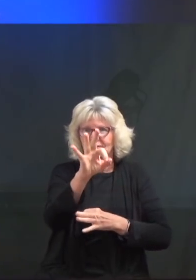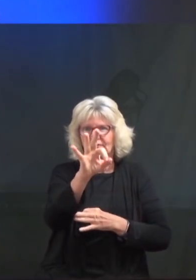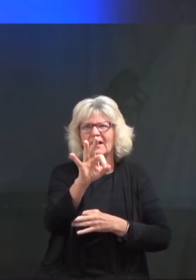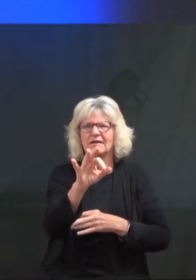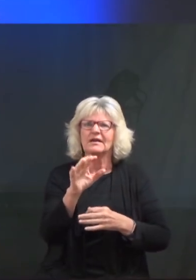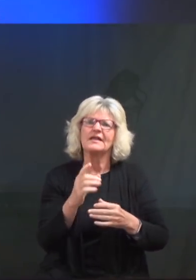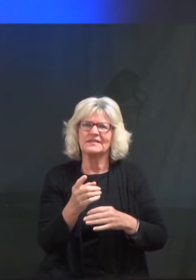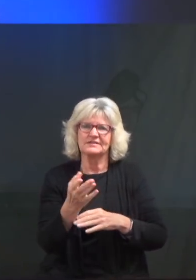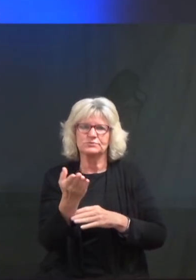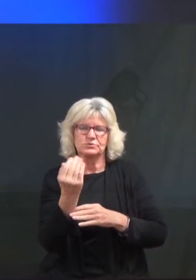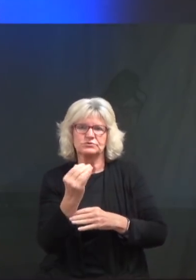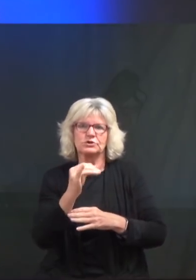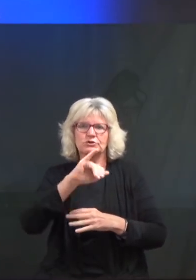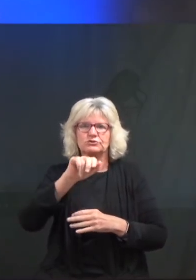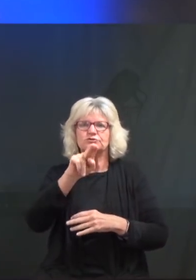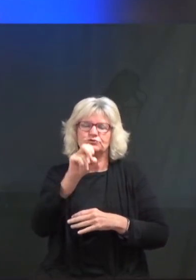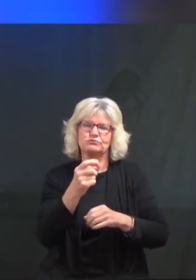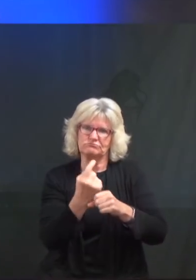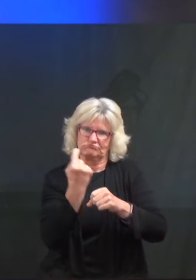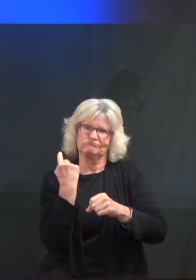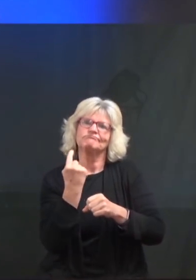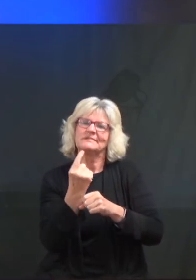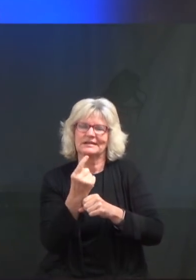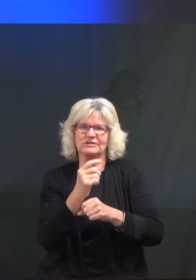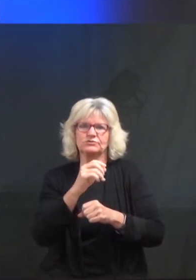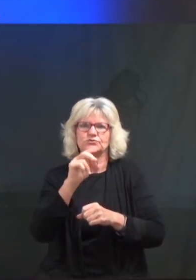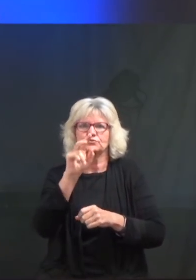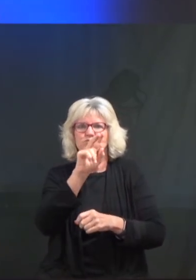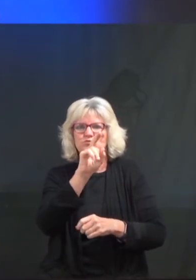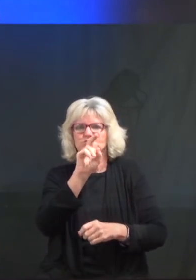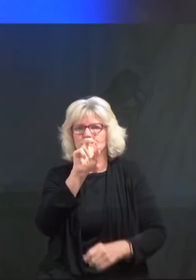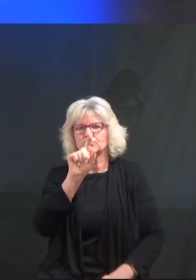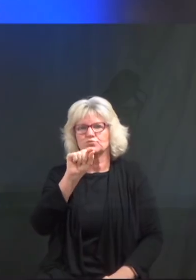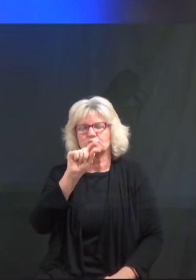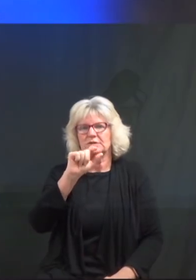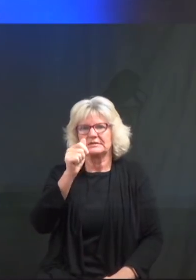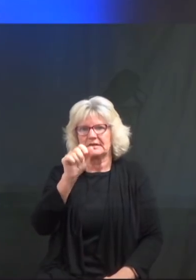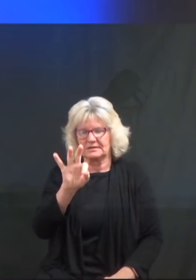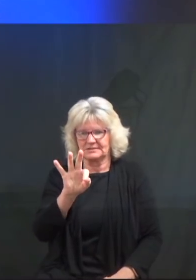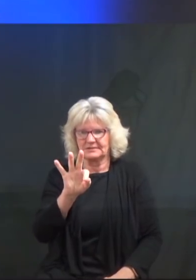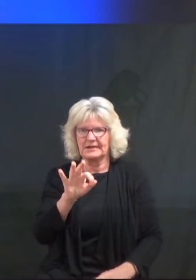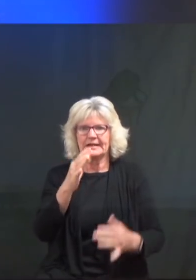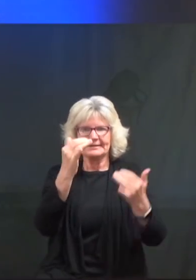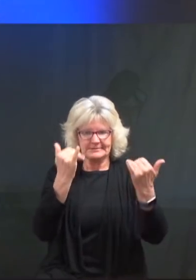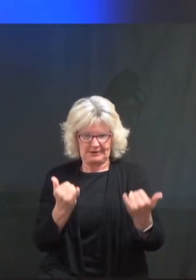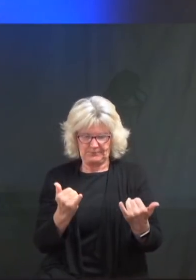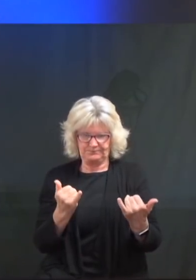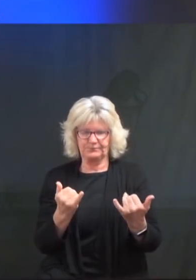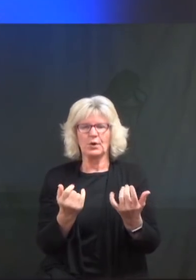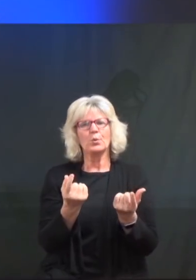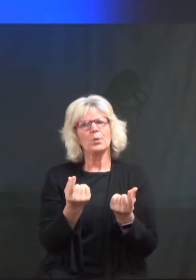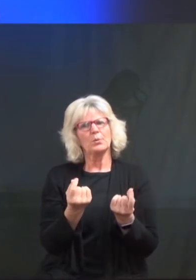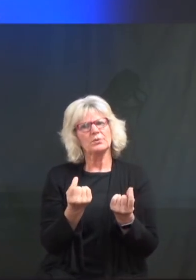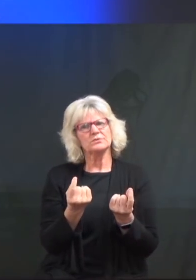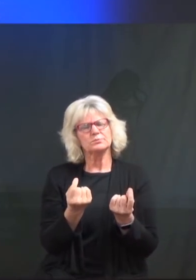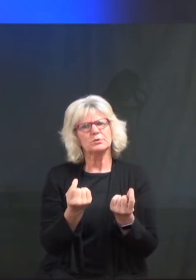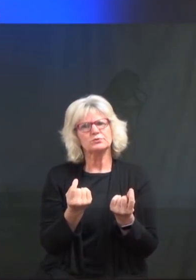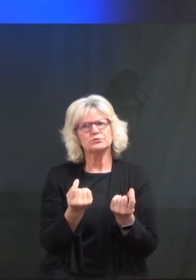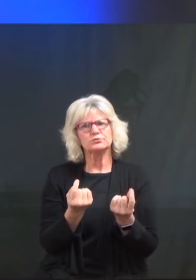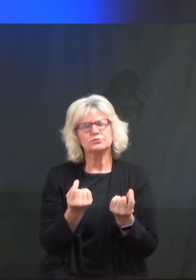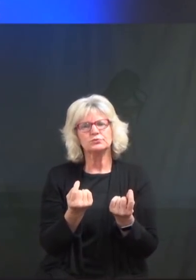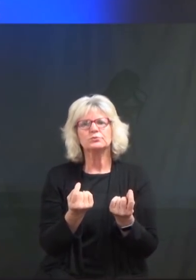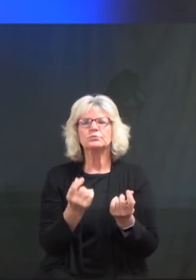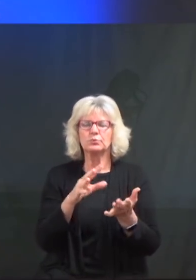miraculous things and to act on his behalf. What were they supposed to do? Well, we will find